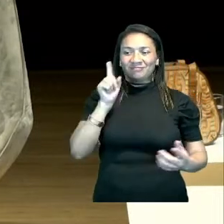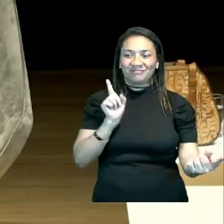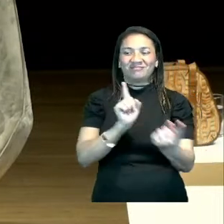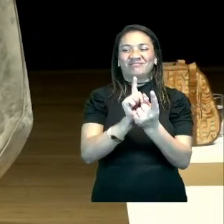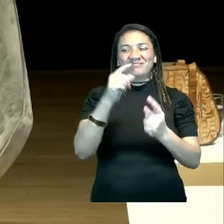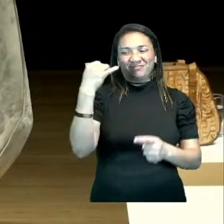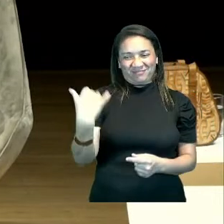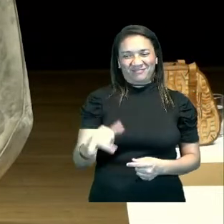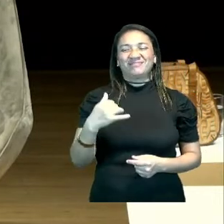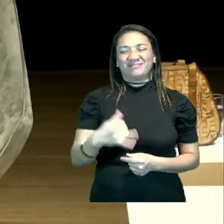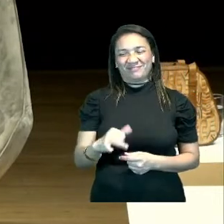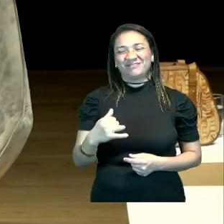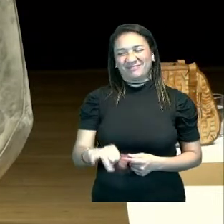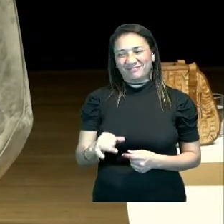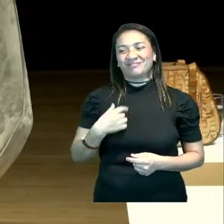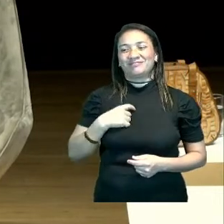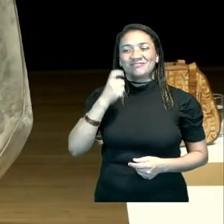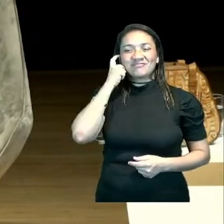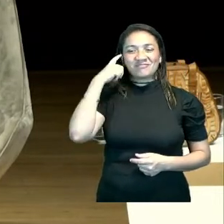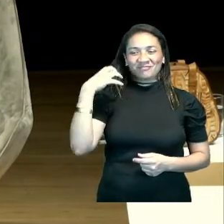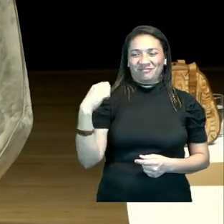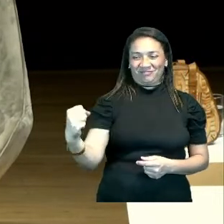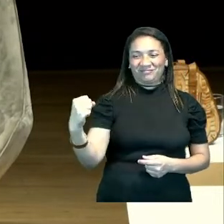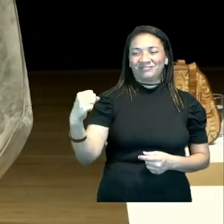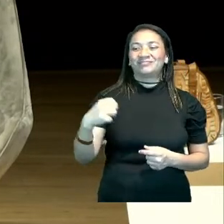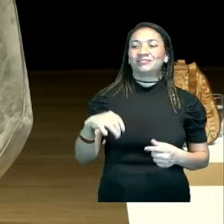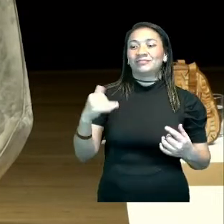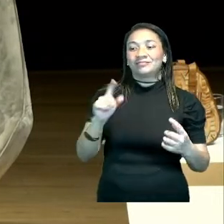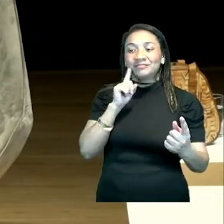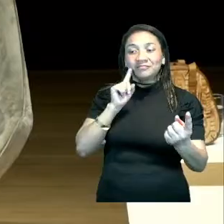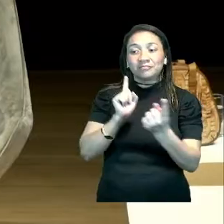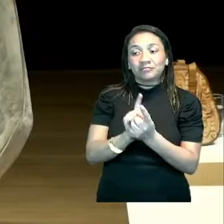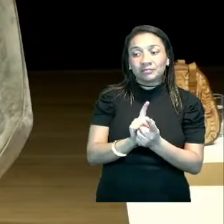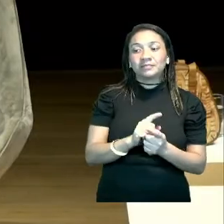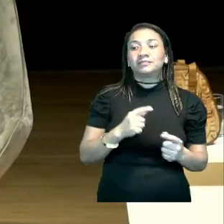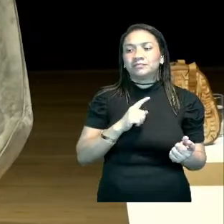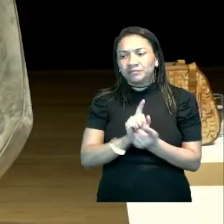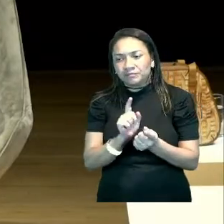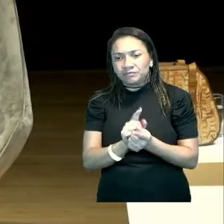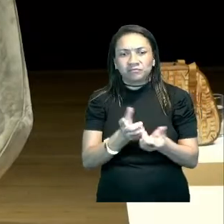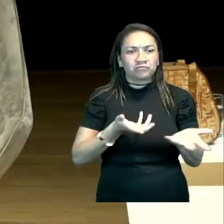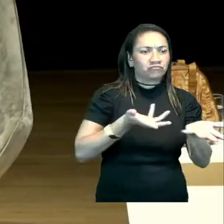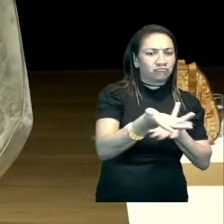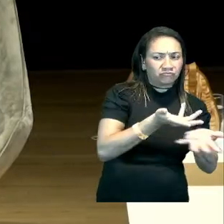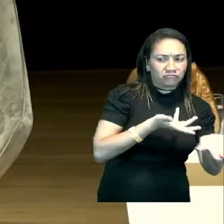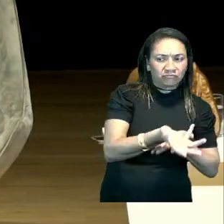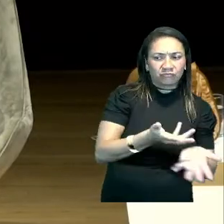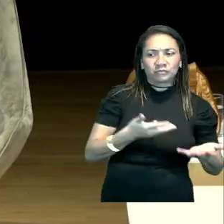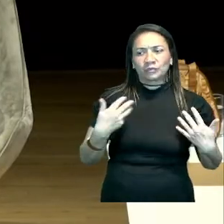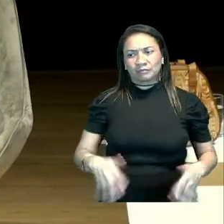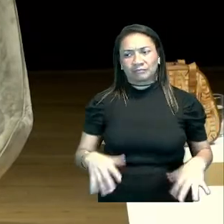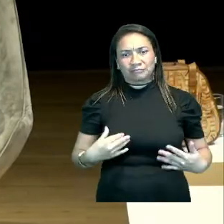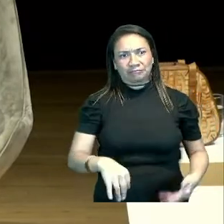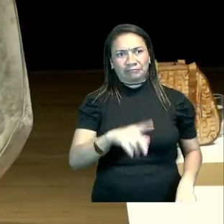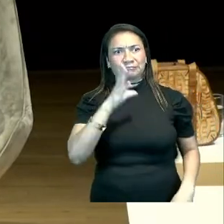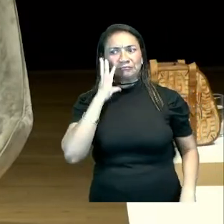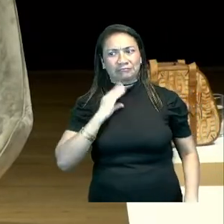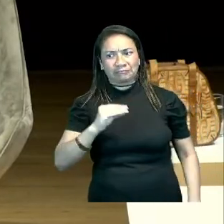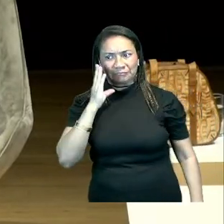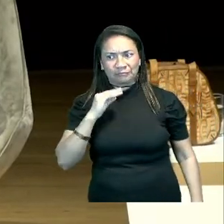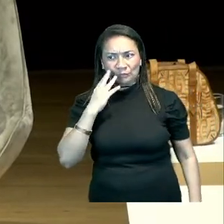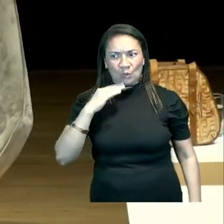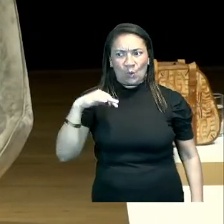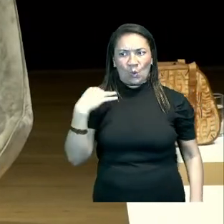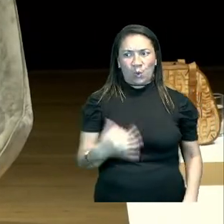it was, for me, a profound experience because it connected